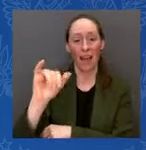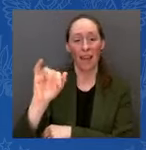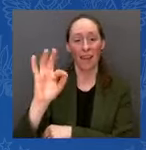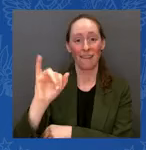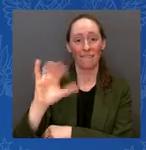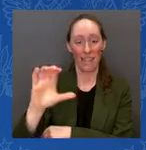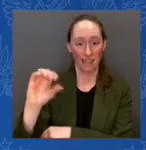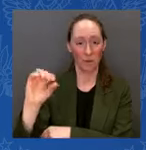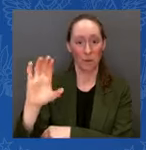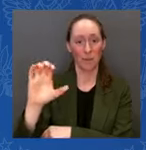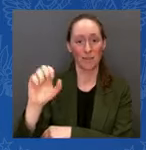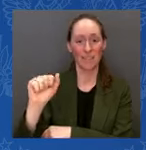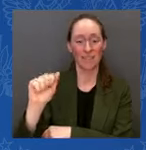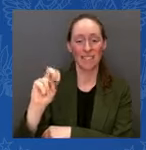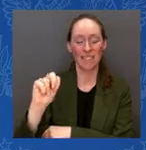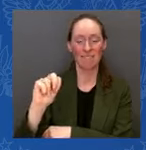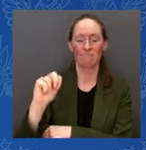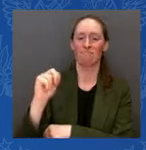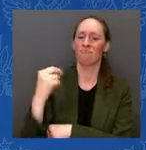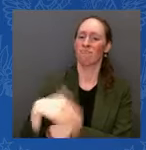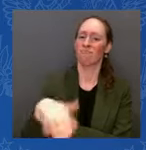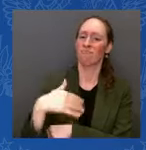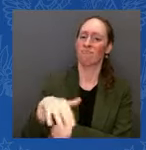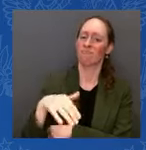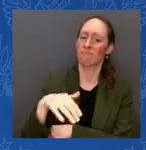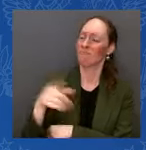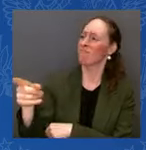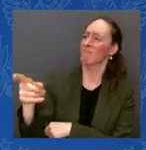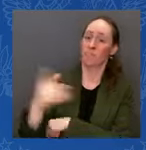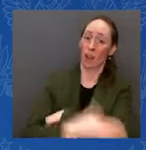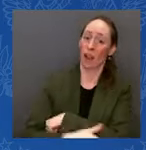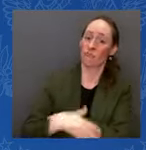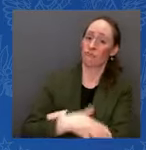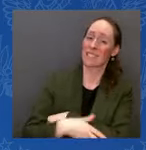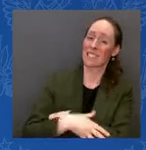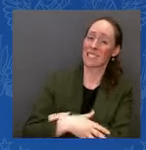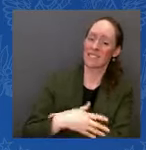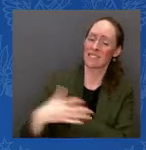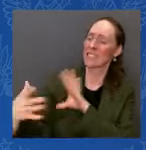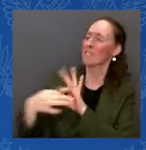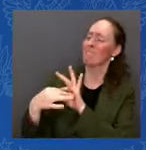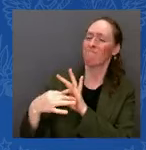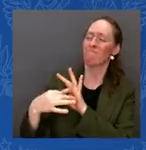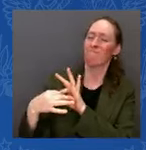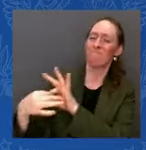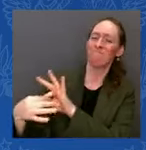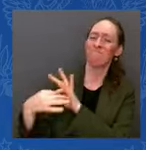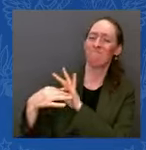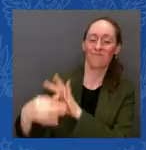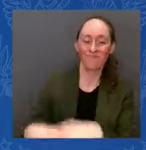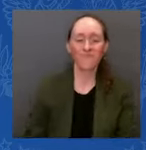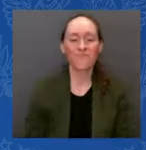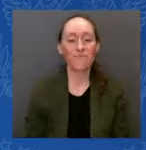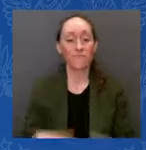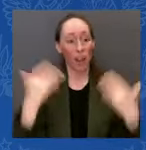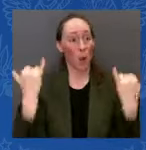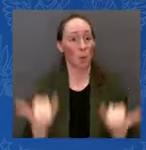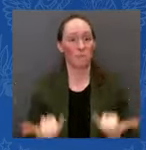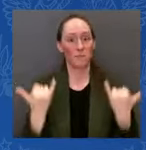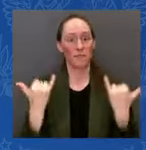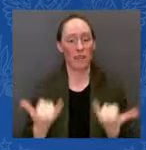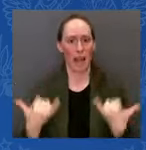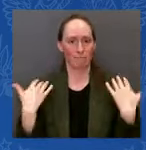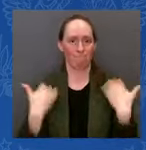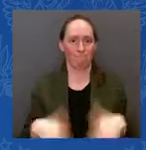Australia. Today, a new chapter in the relationship between our nation, the United States, and the